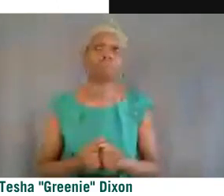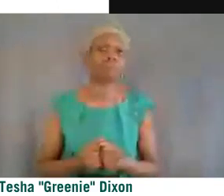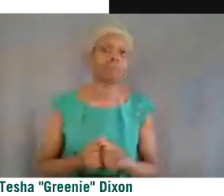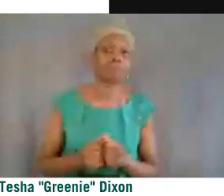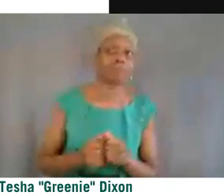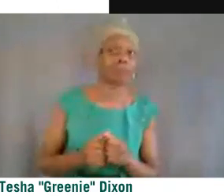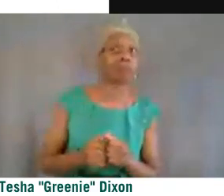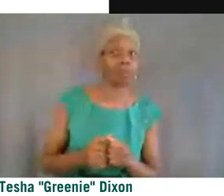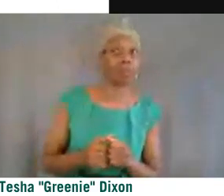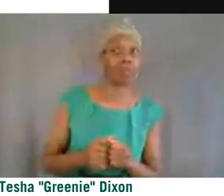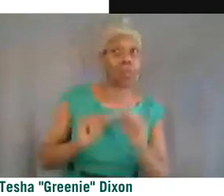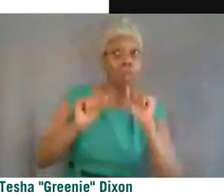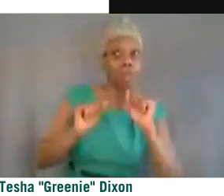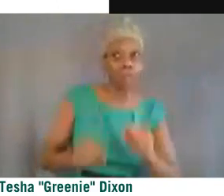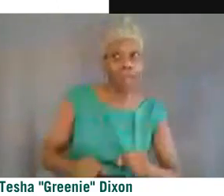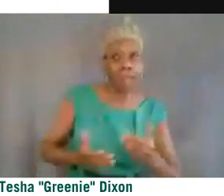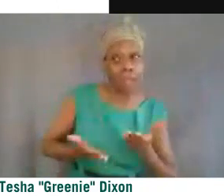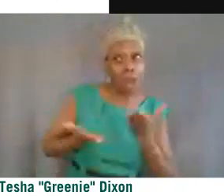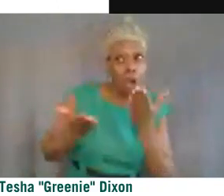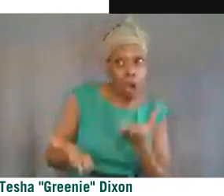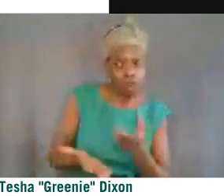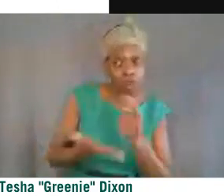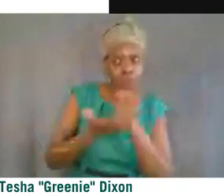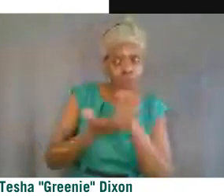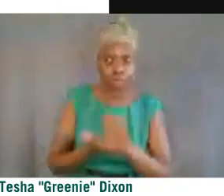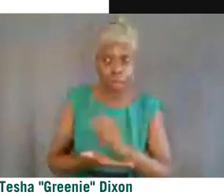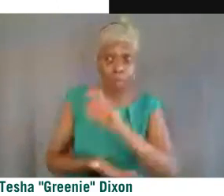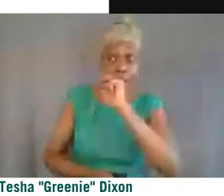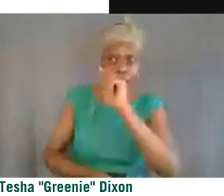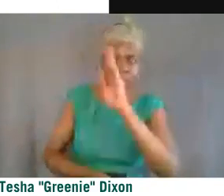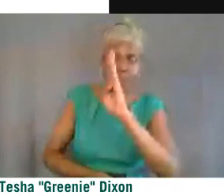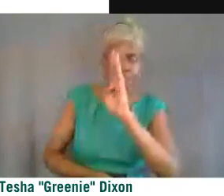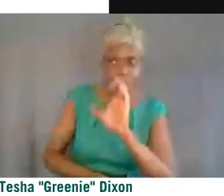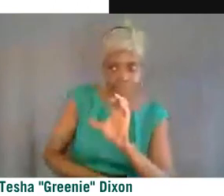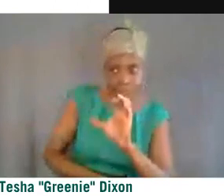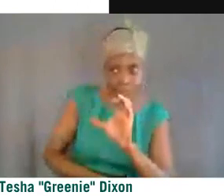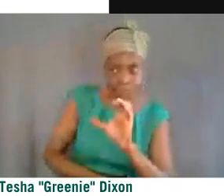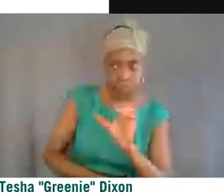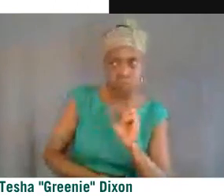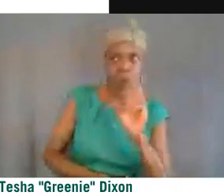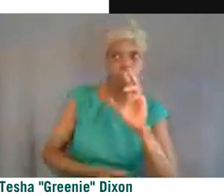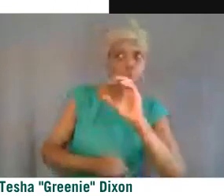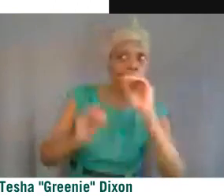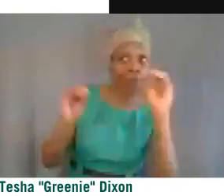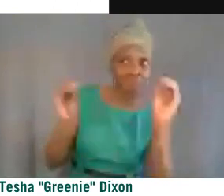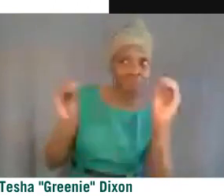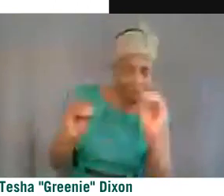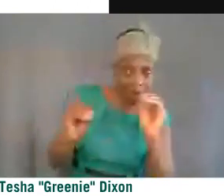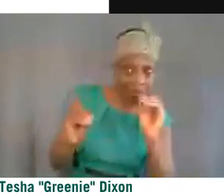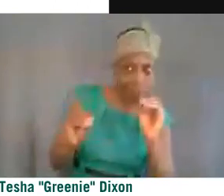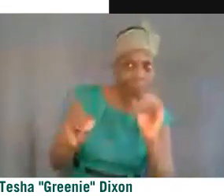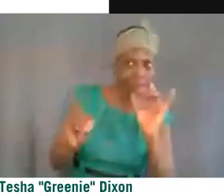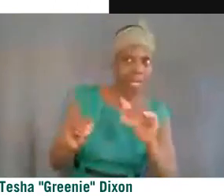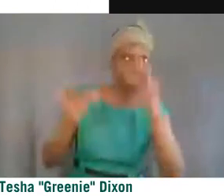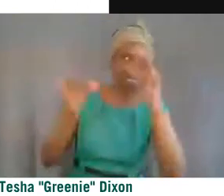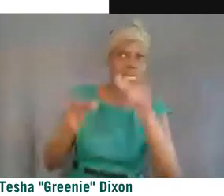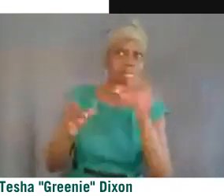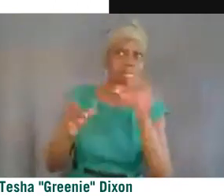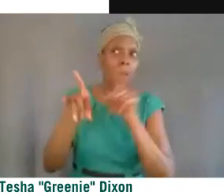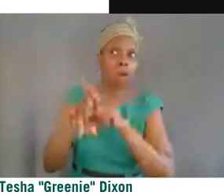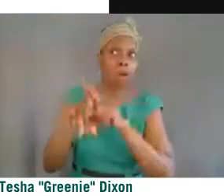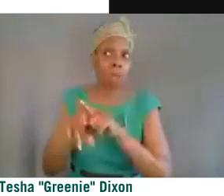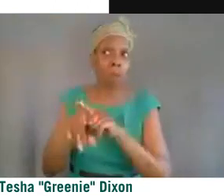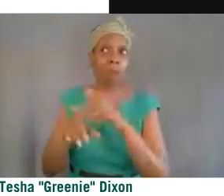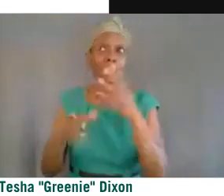essentially could offer therapy A, B, and C, or none. And that's a decision too.